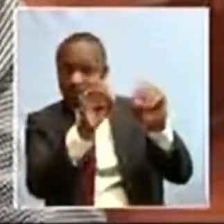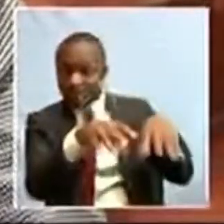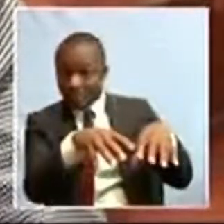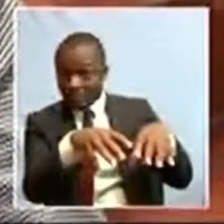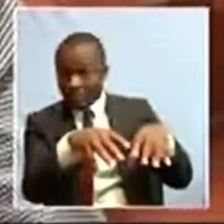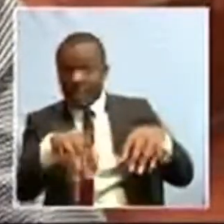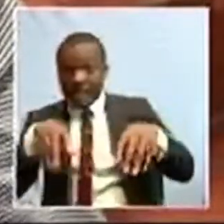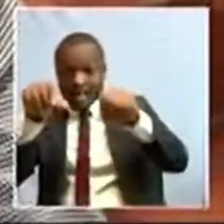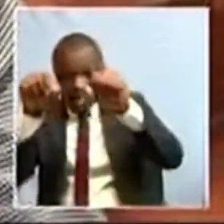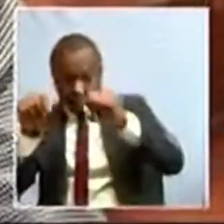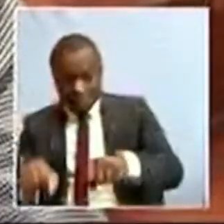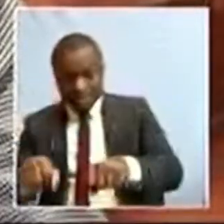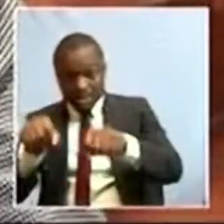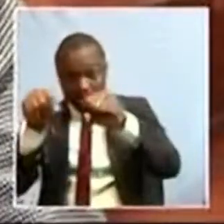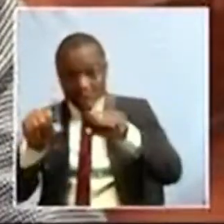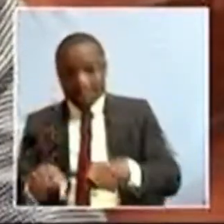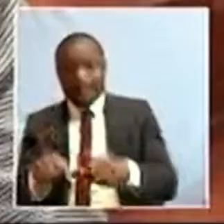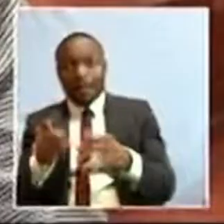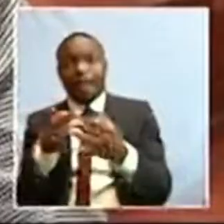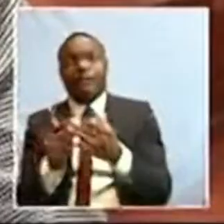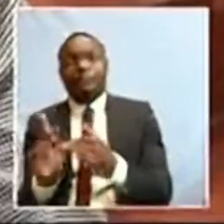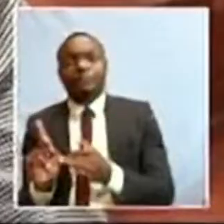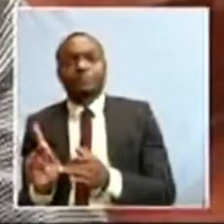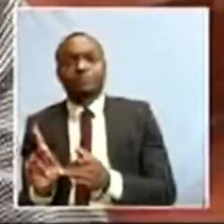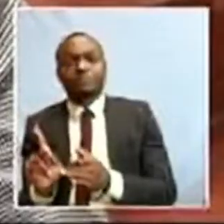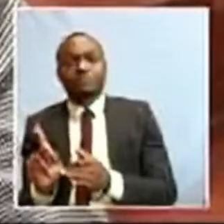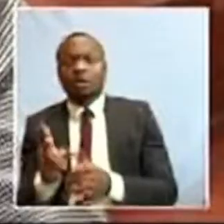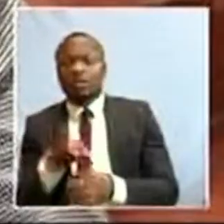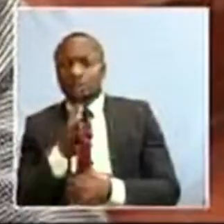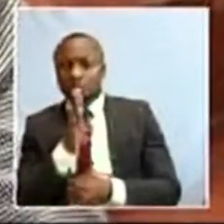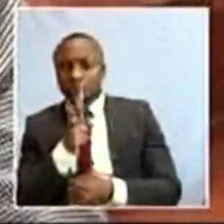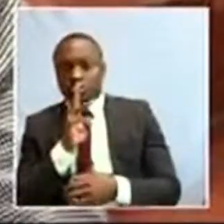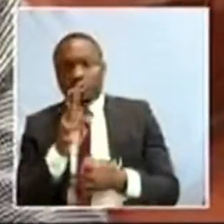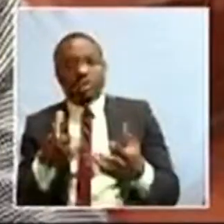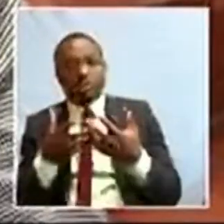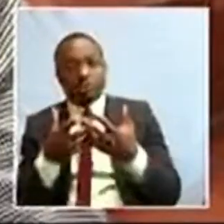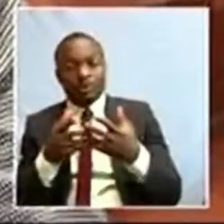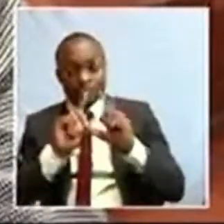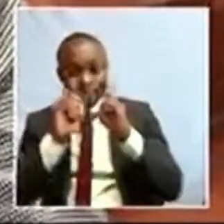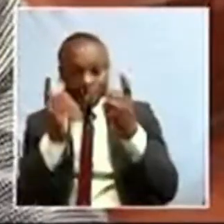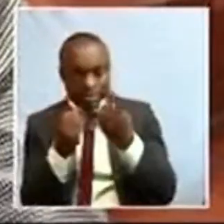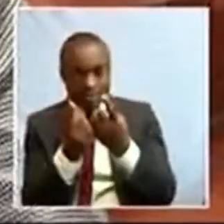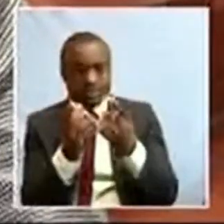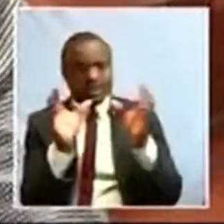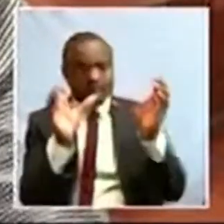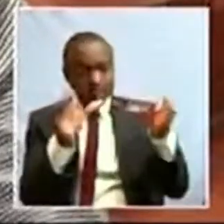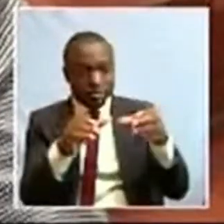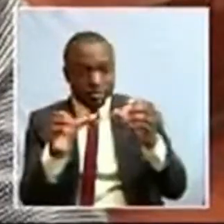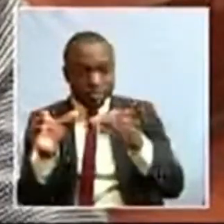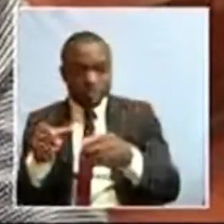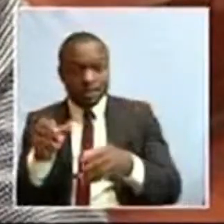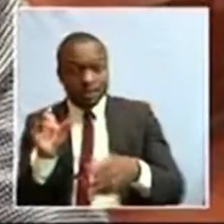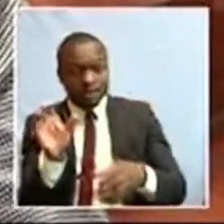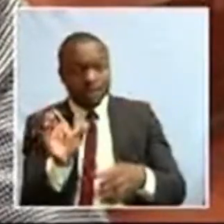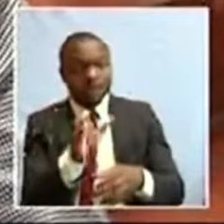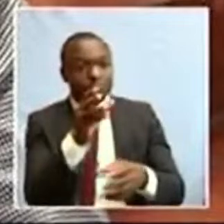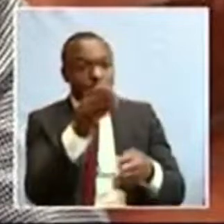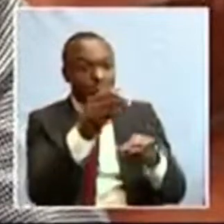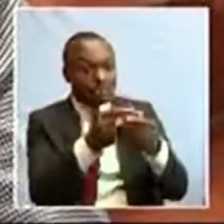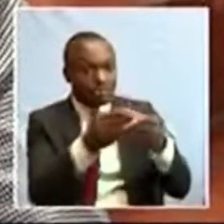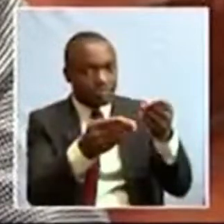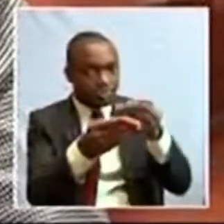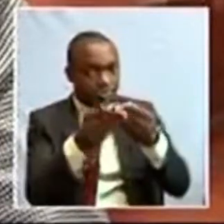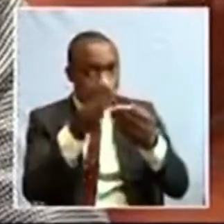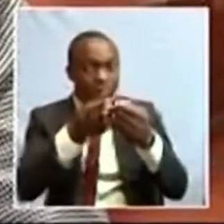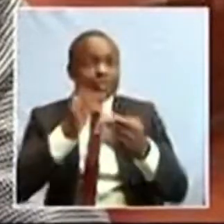parts for the boreholes in the district, so that the communities through their contributions are supposed